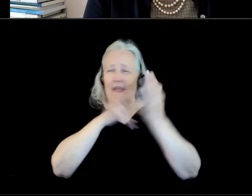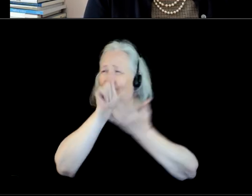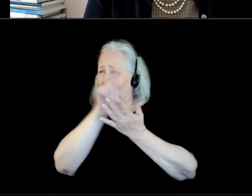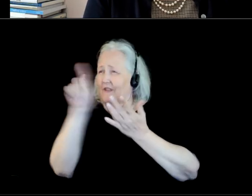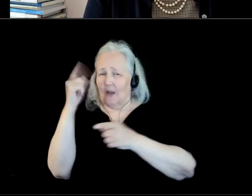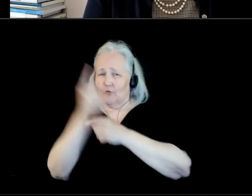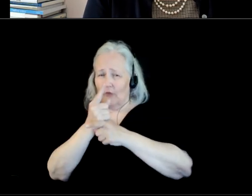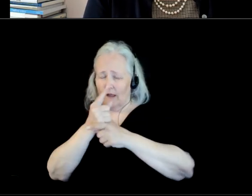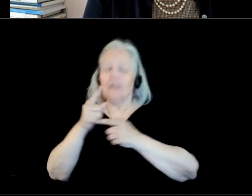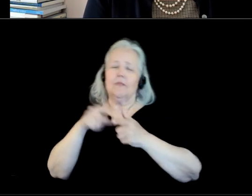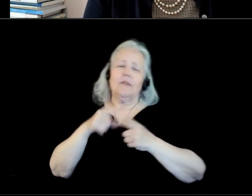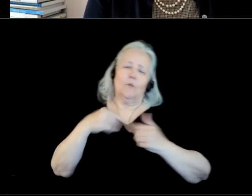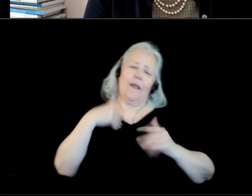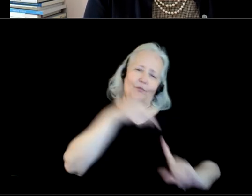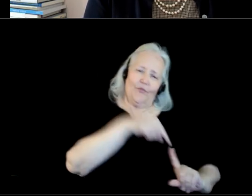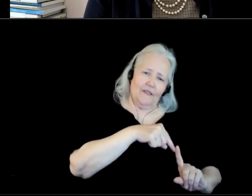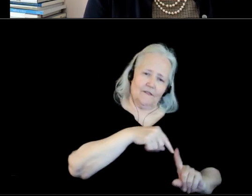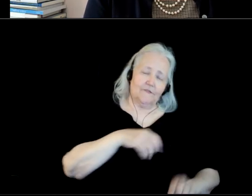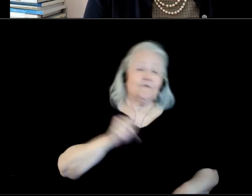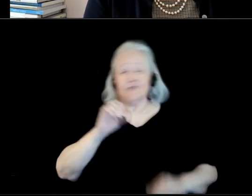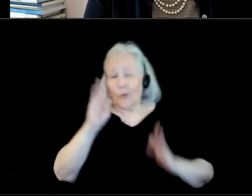question.